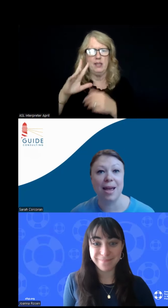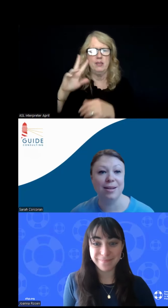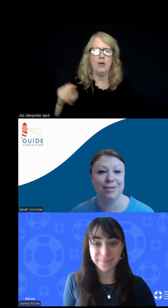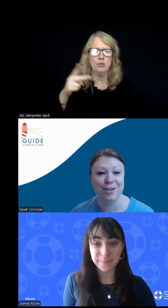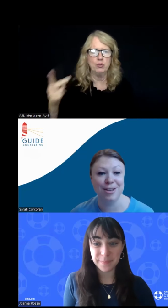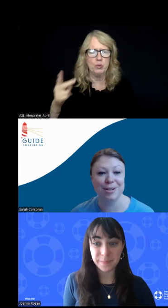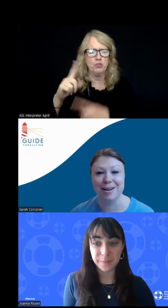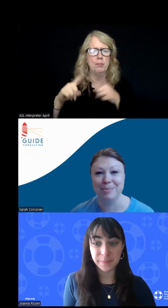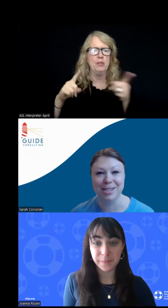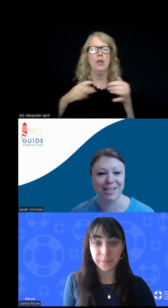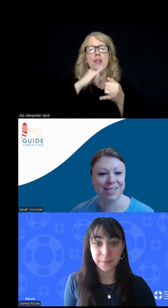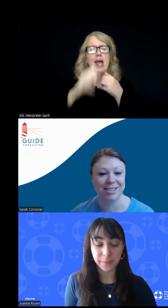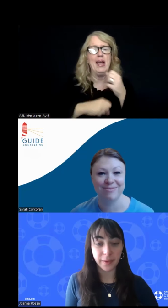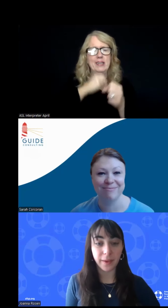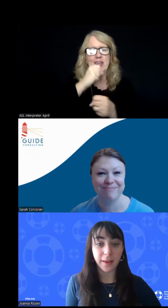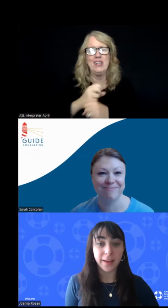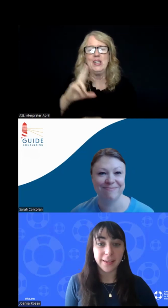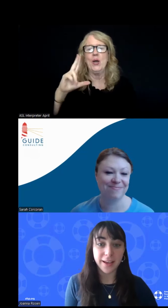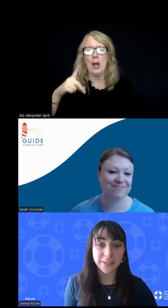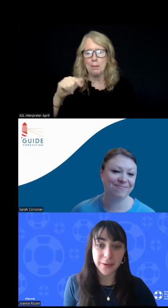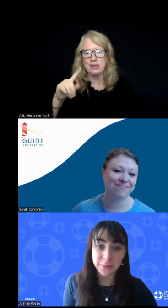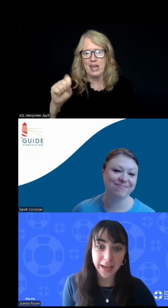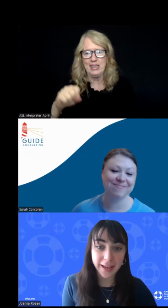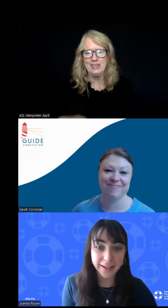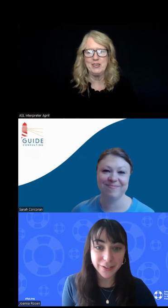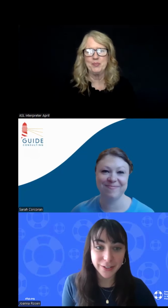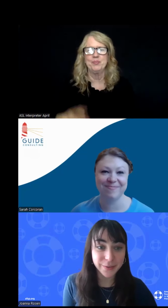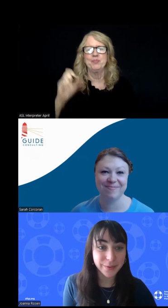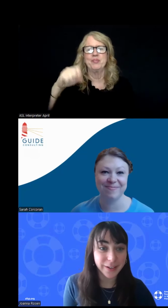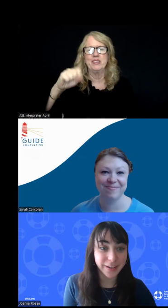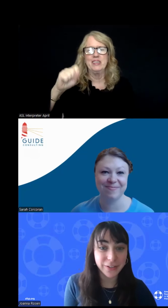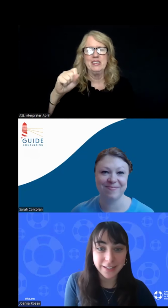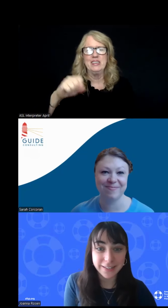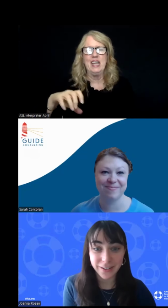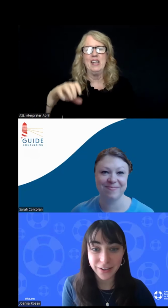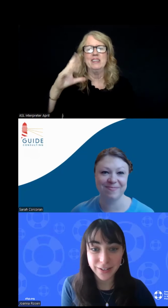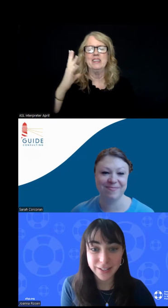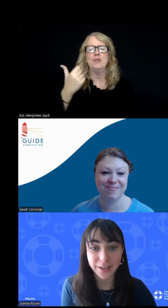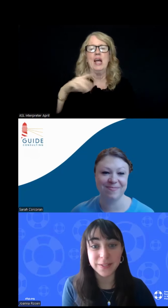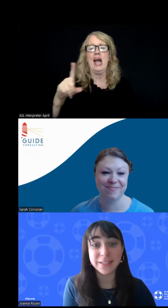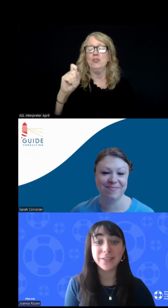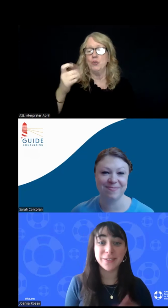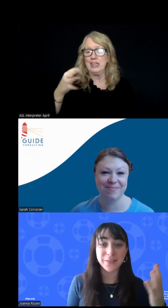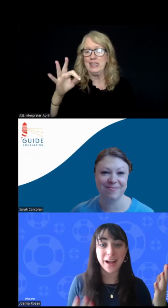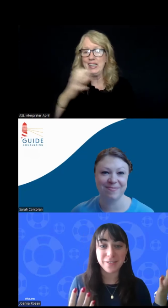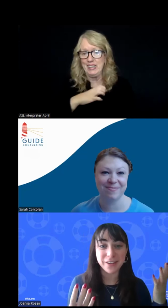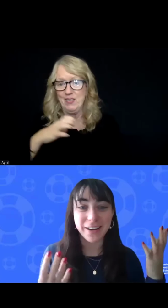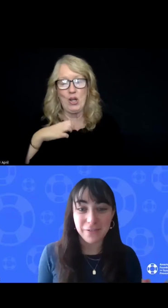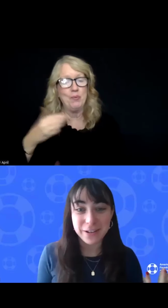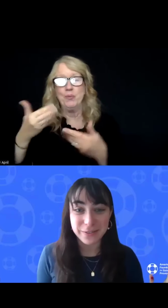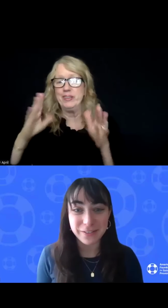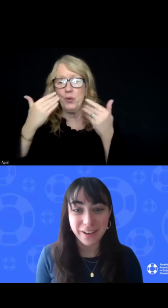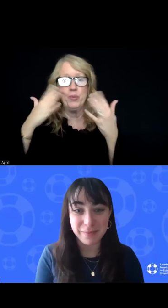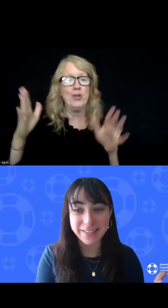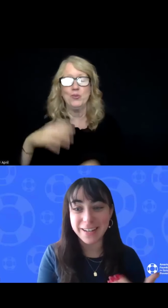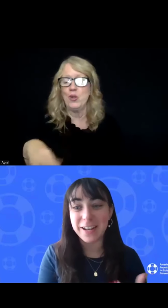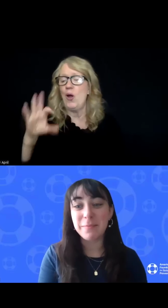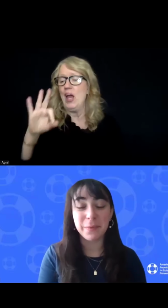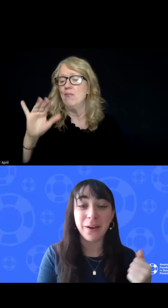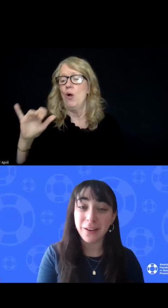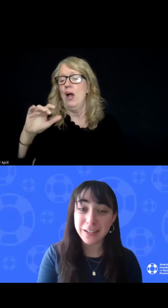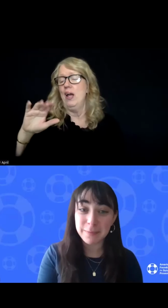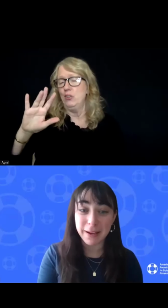for end of year updates. Yeah, so as we head into the 119th Congress, we still don't have an FY25